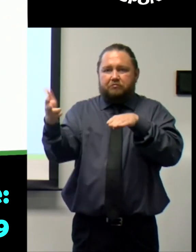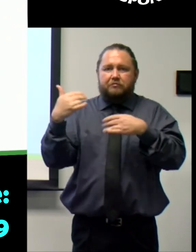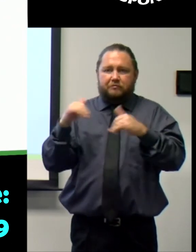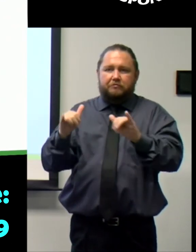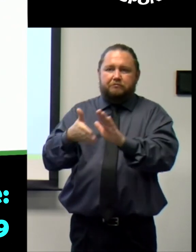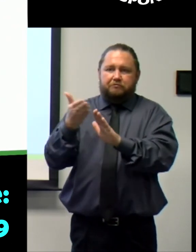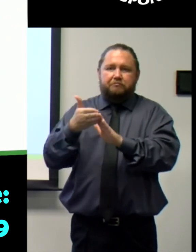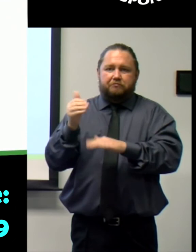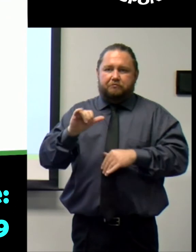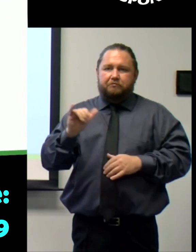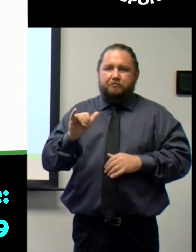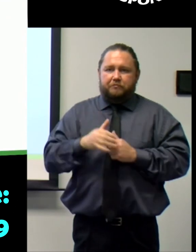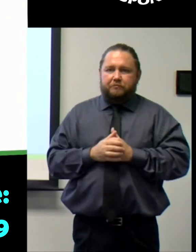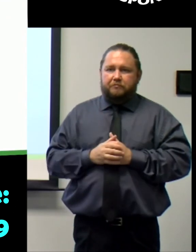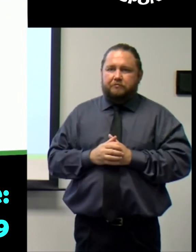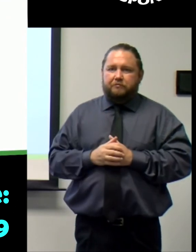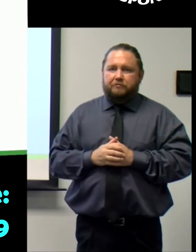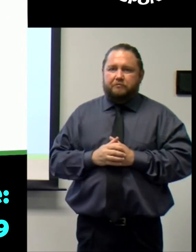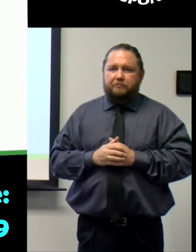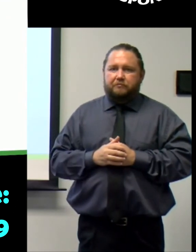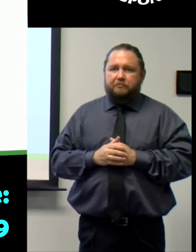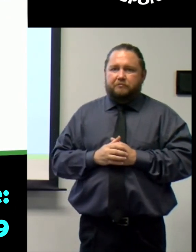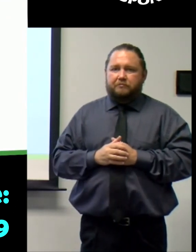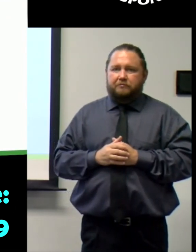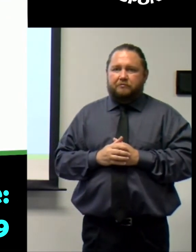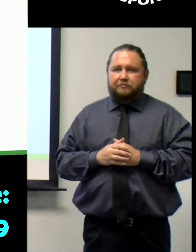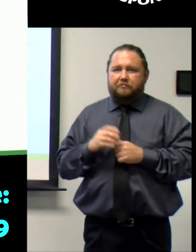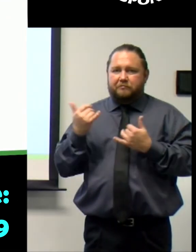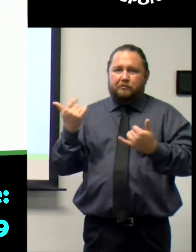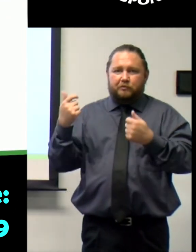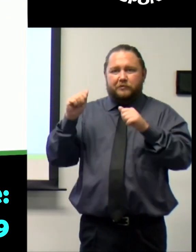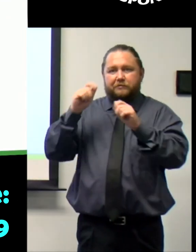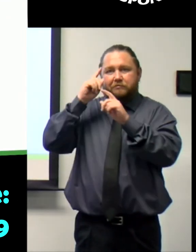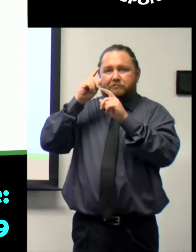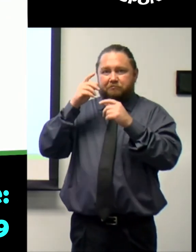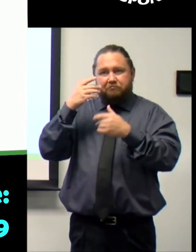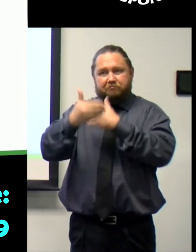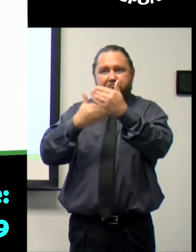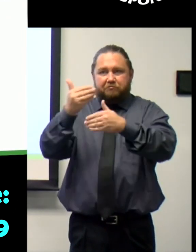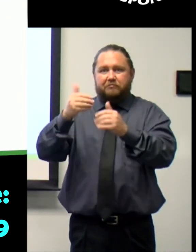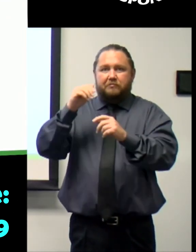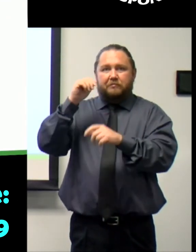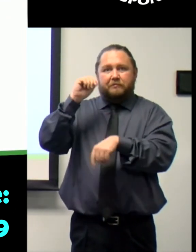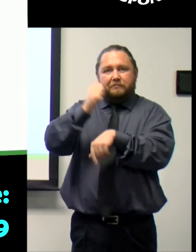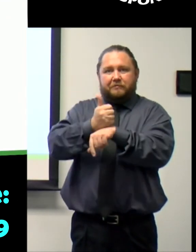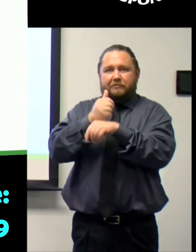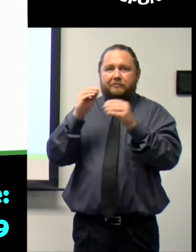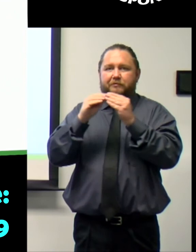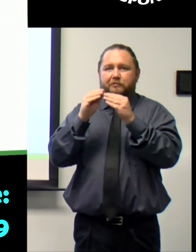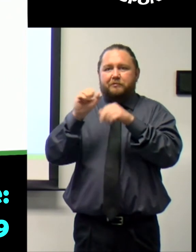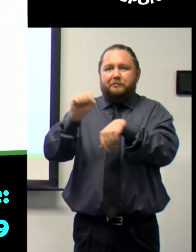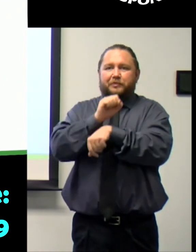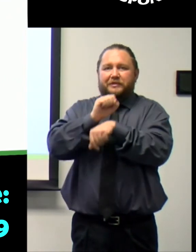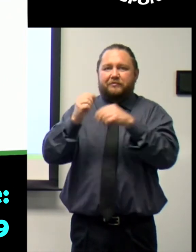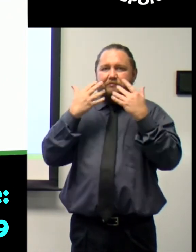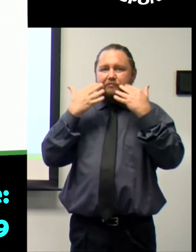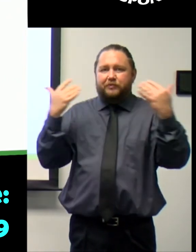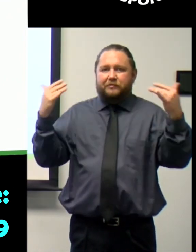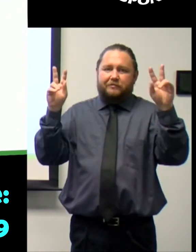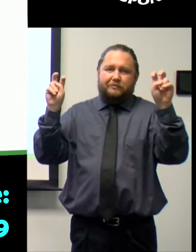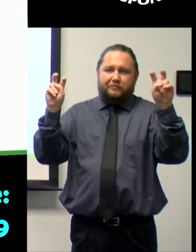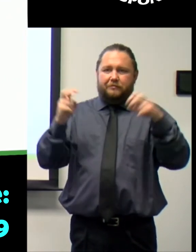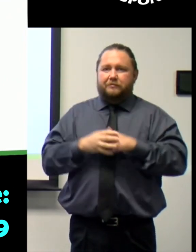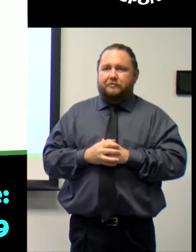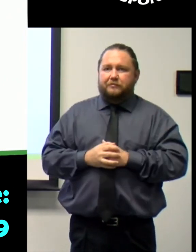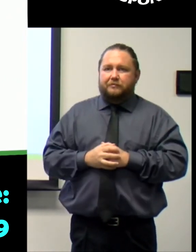more business-friendly during this COVID-19 virus, especially small business friendly. And I just wanted to show you some